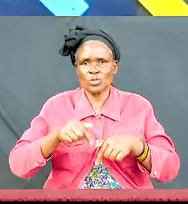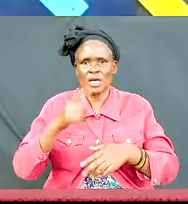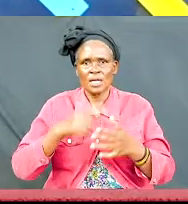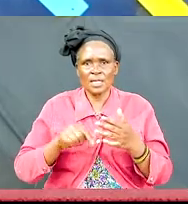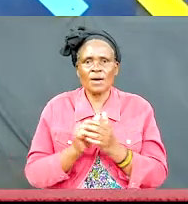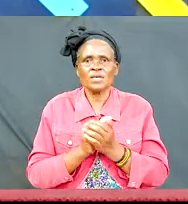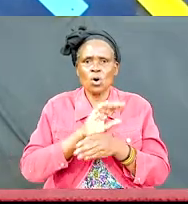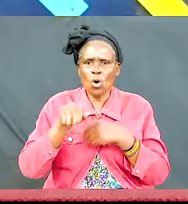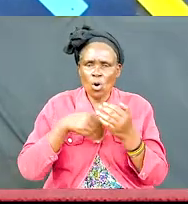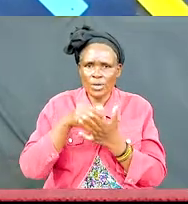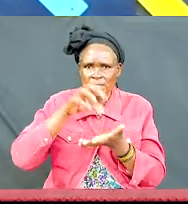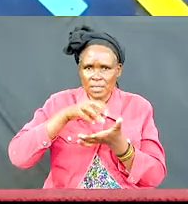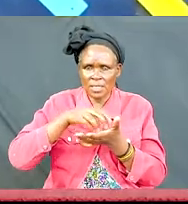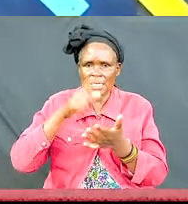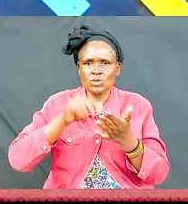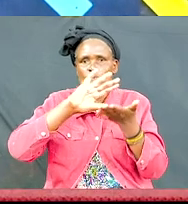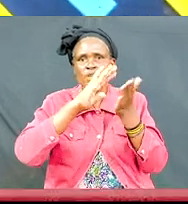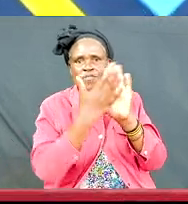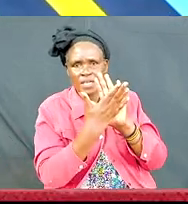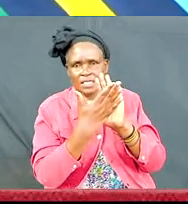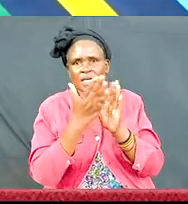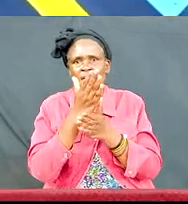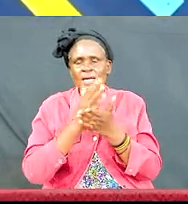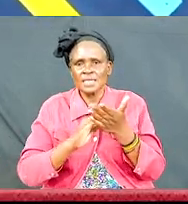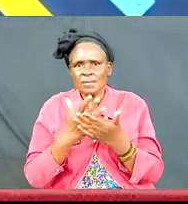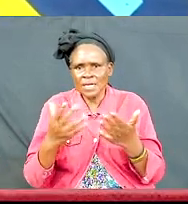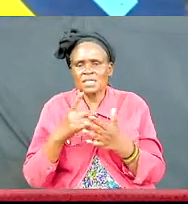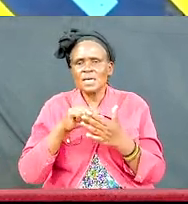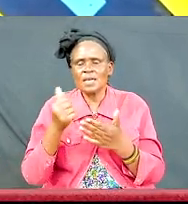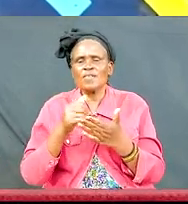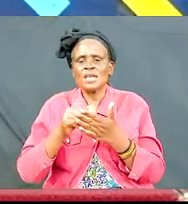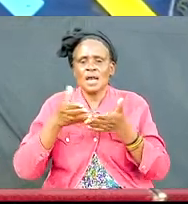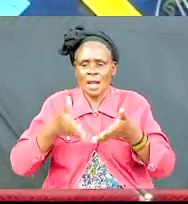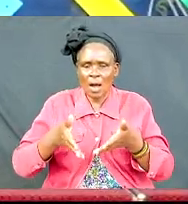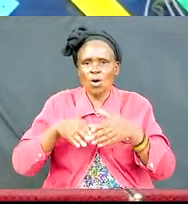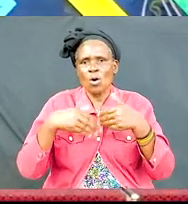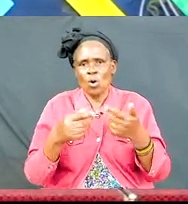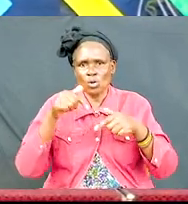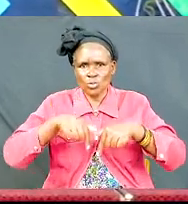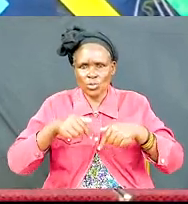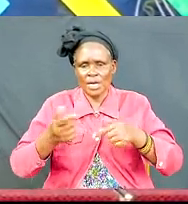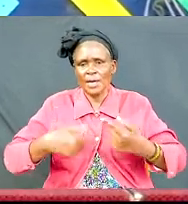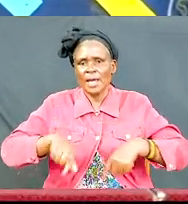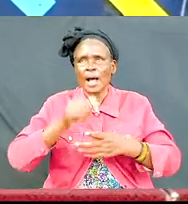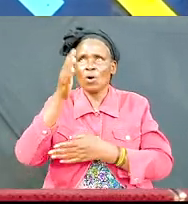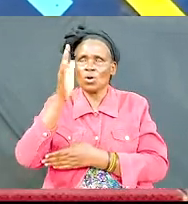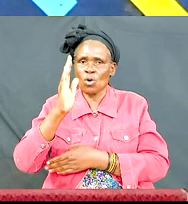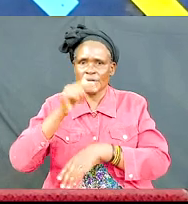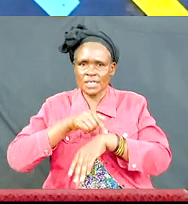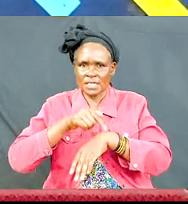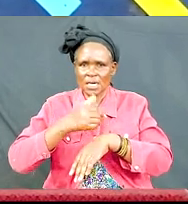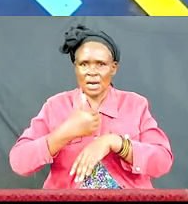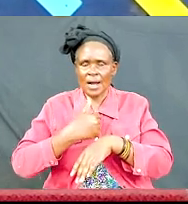the circumstances we face, some we may be facing now and today, our God still